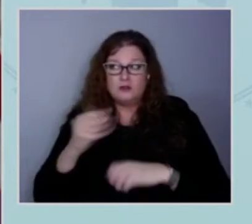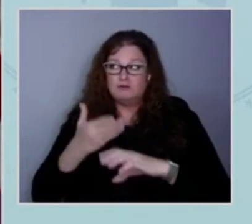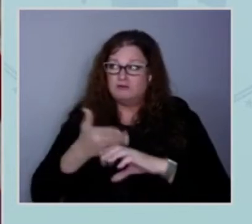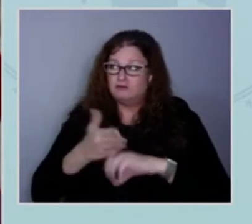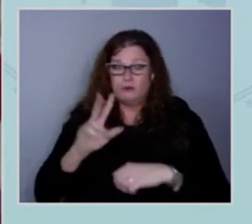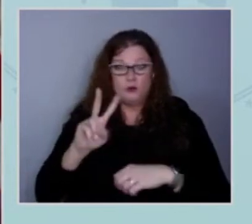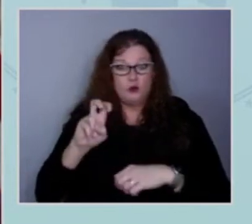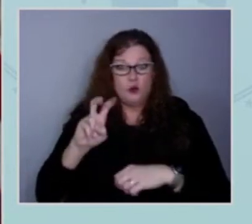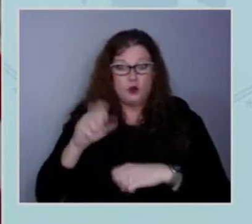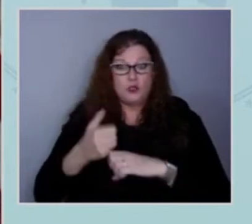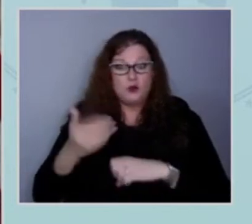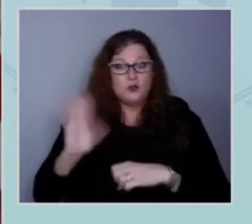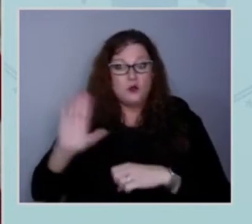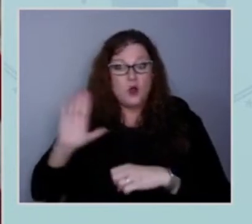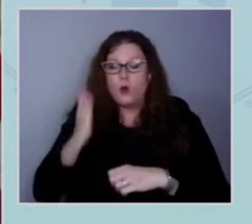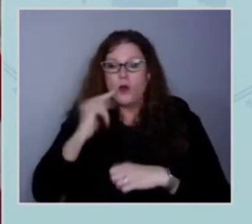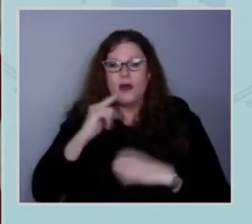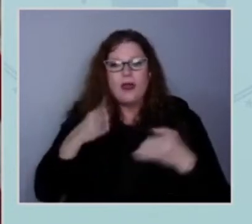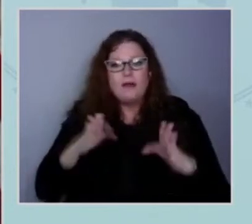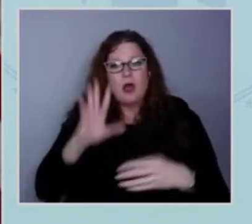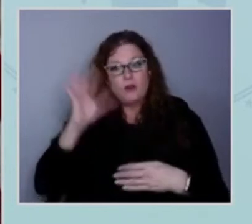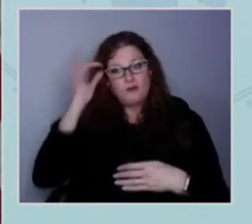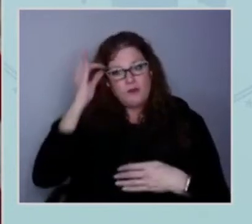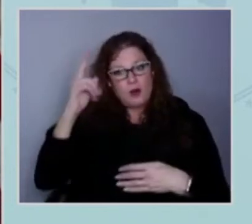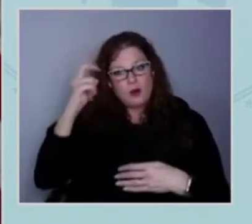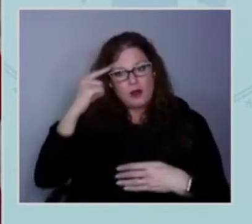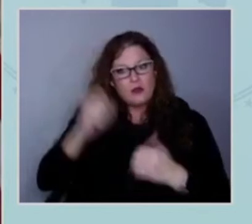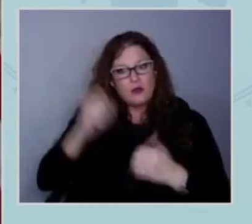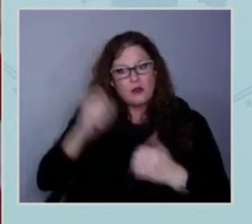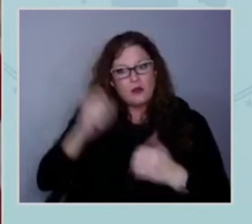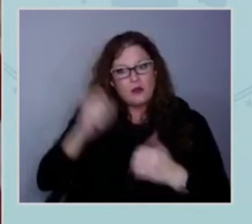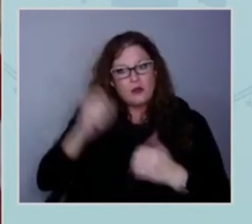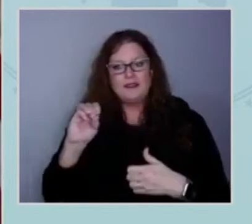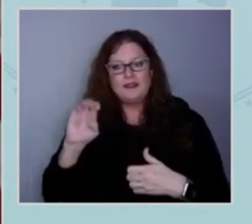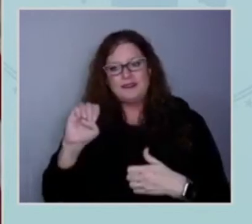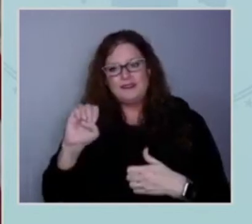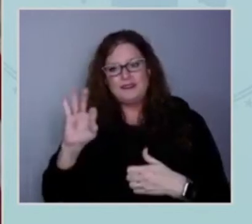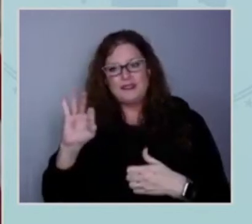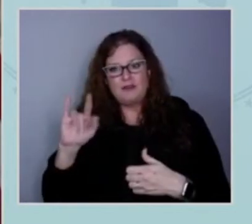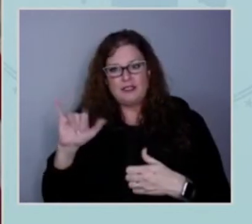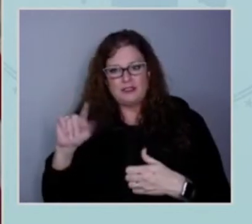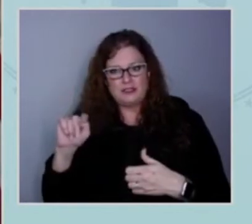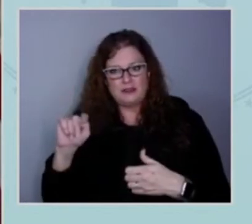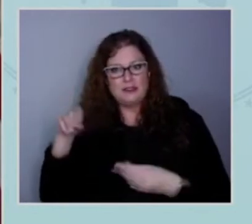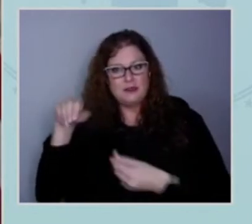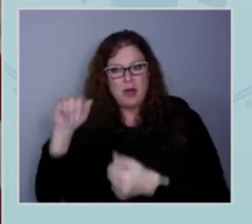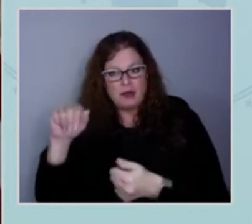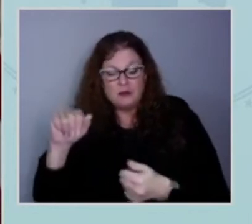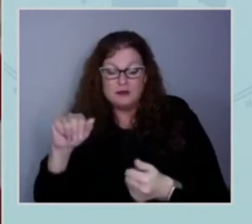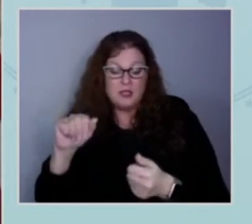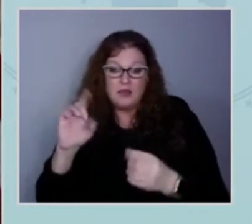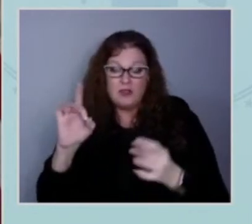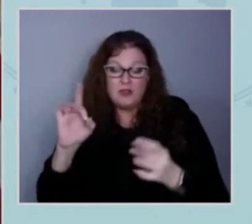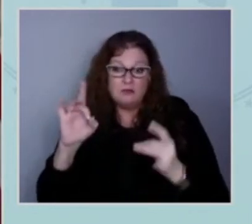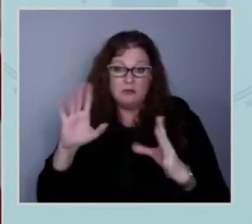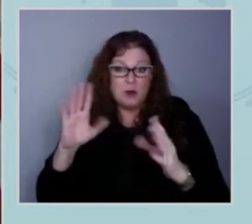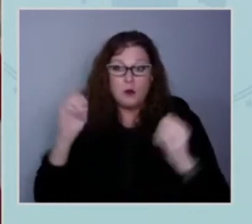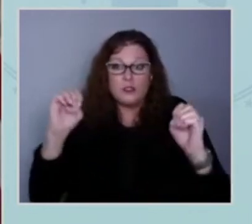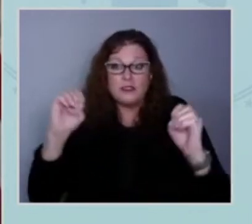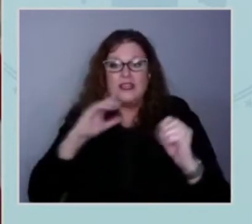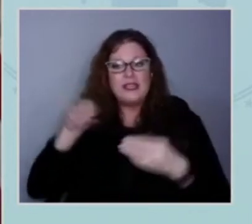good, smart thing about our founders, although it was over 200 years ago, that's why they allowed the federal government to deficit